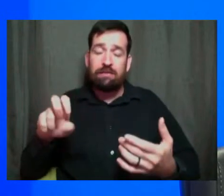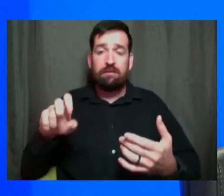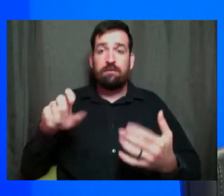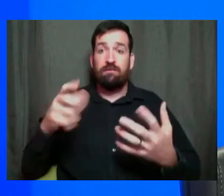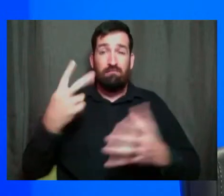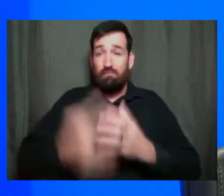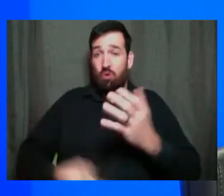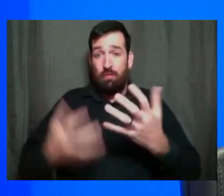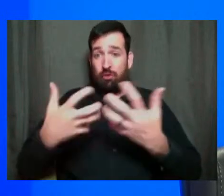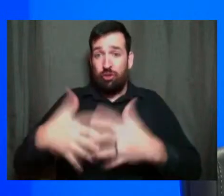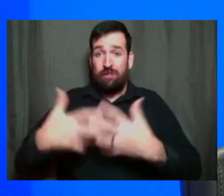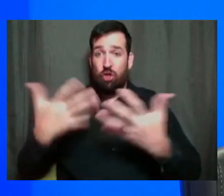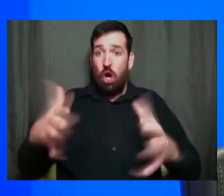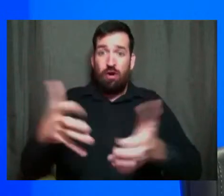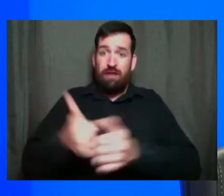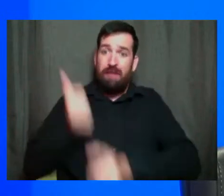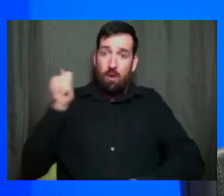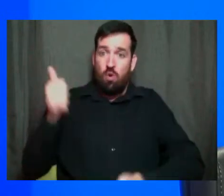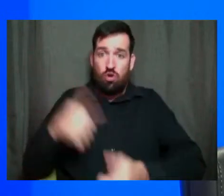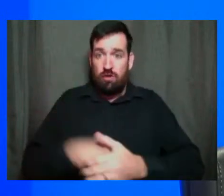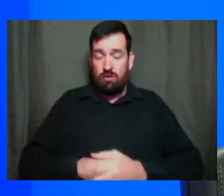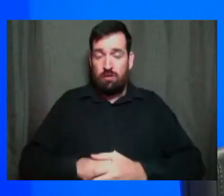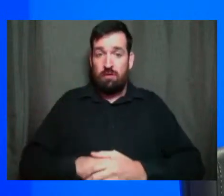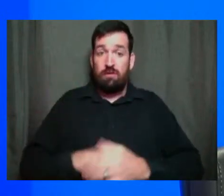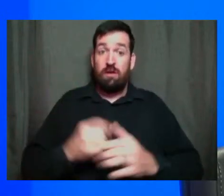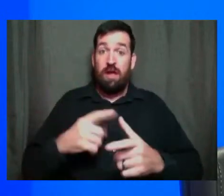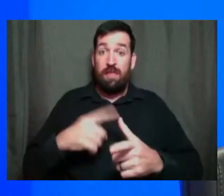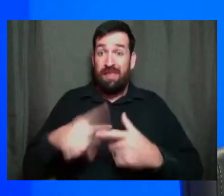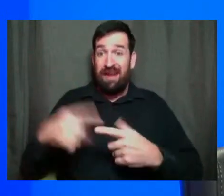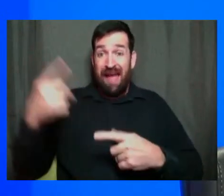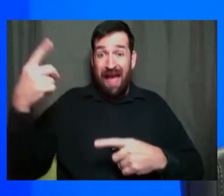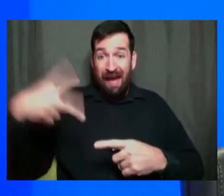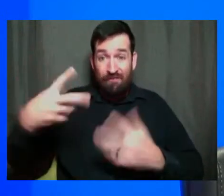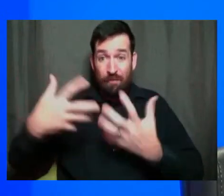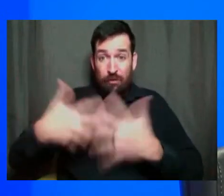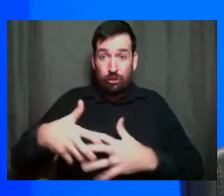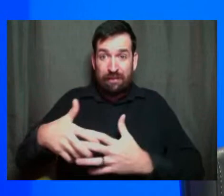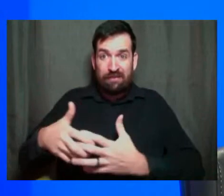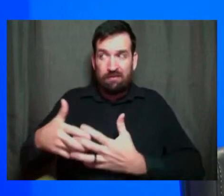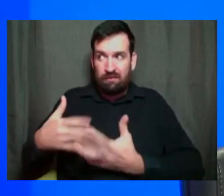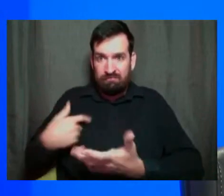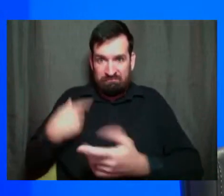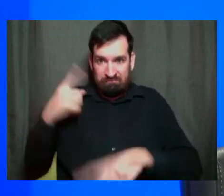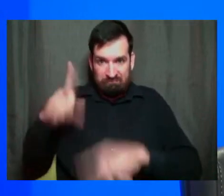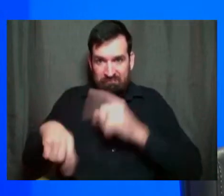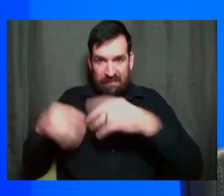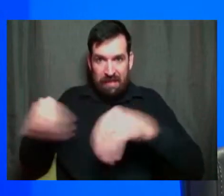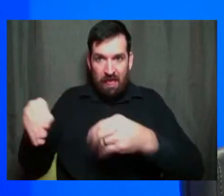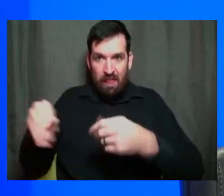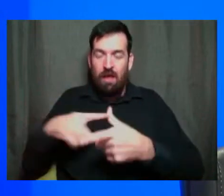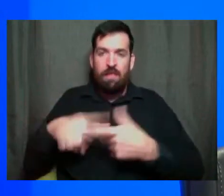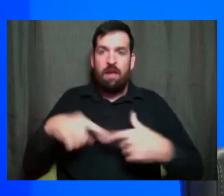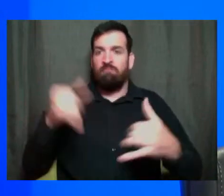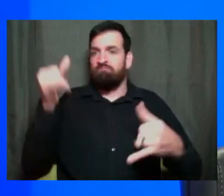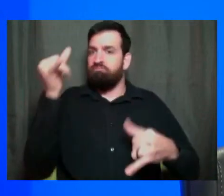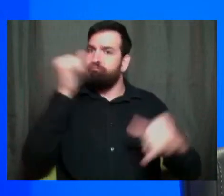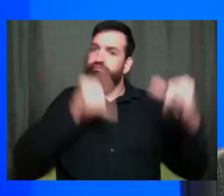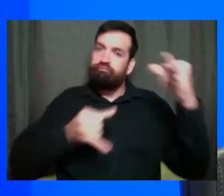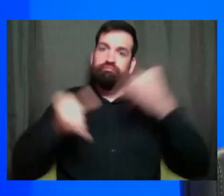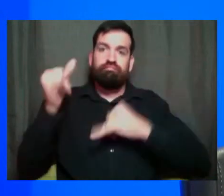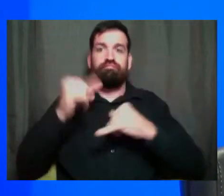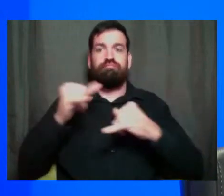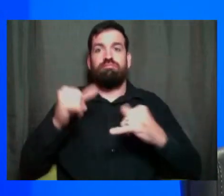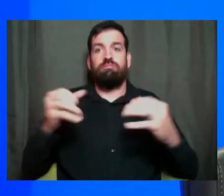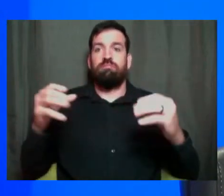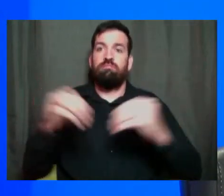already, on back order. Then you take essentially half the machines off the market. Then they even became more stresses the supply chain